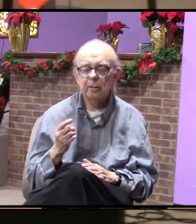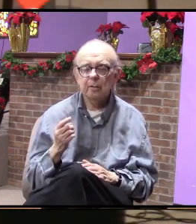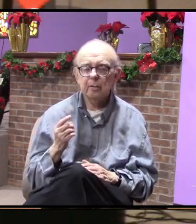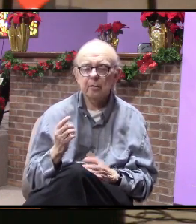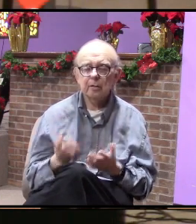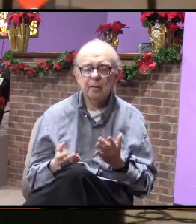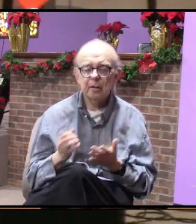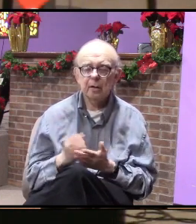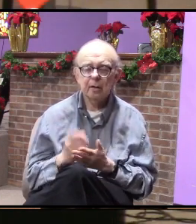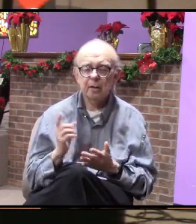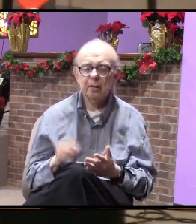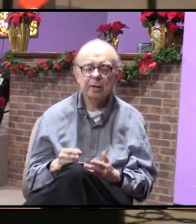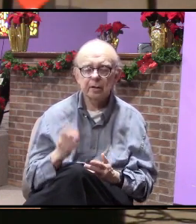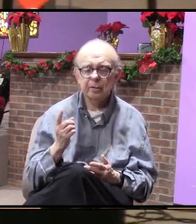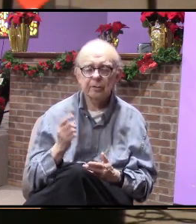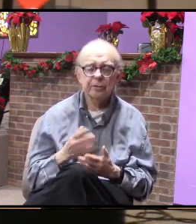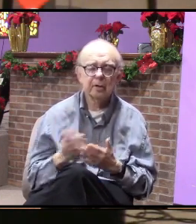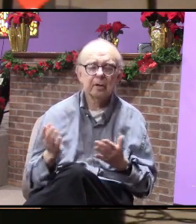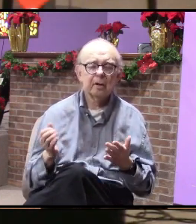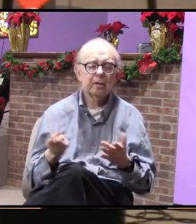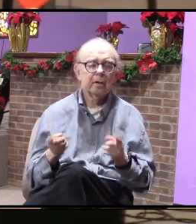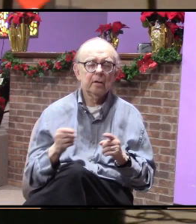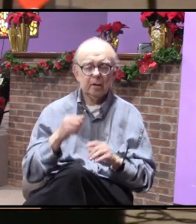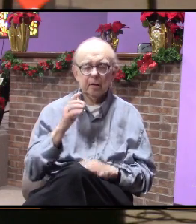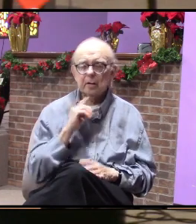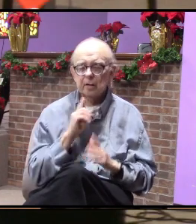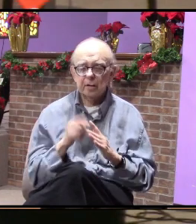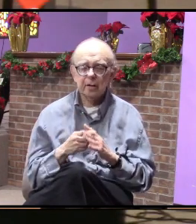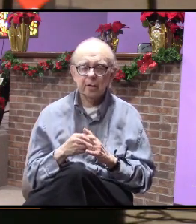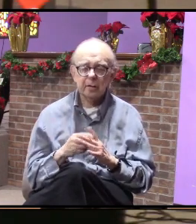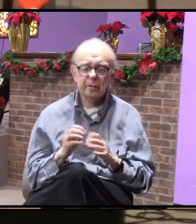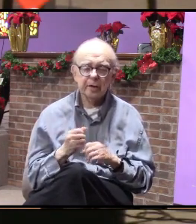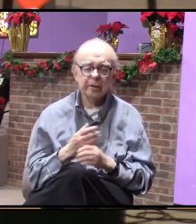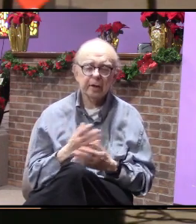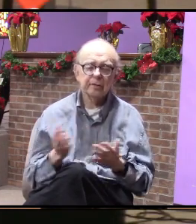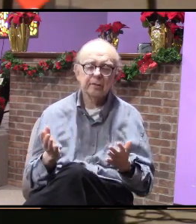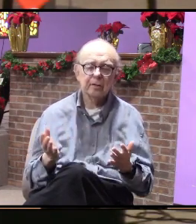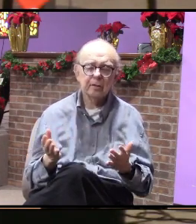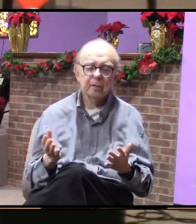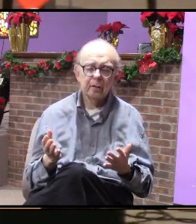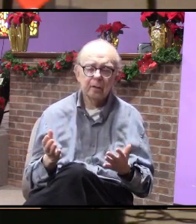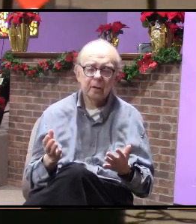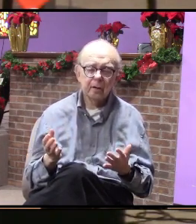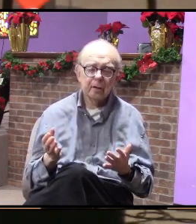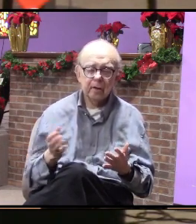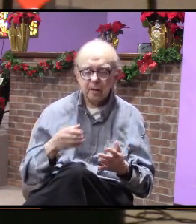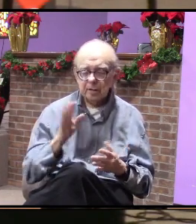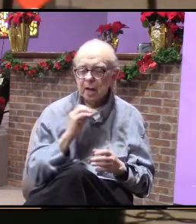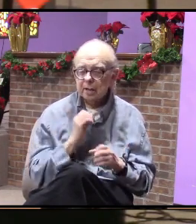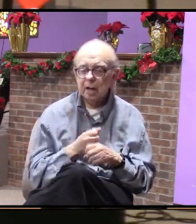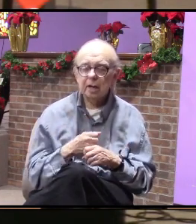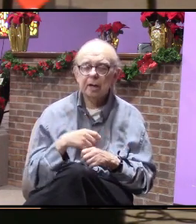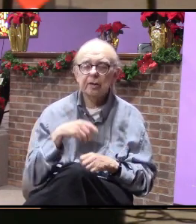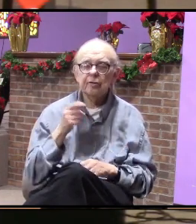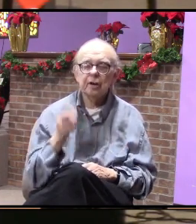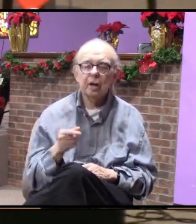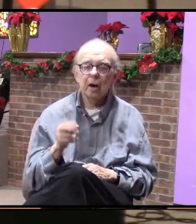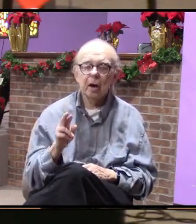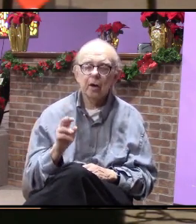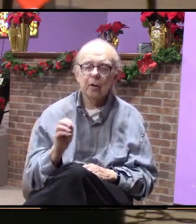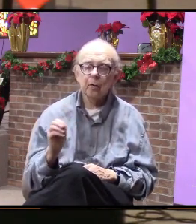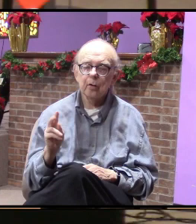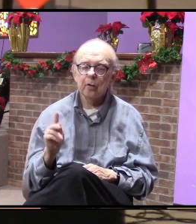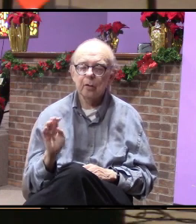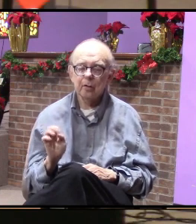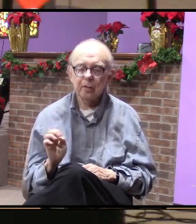help, you got to understand something. When God started creating things, He got in a groove.